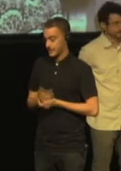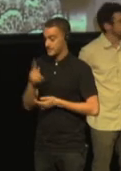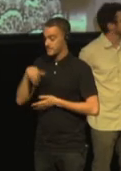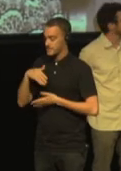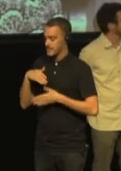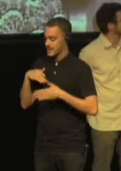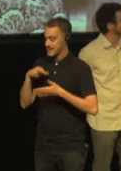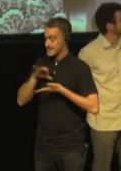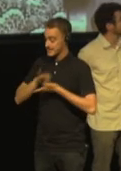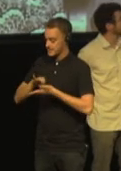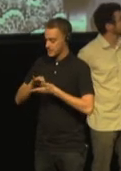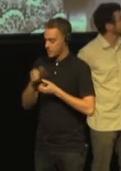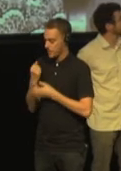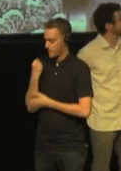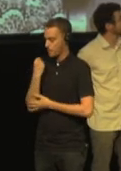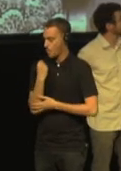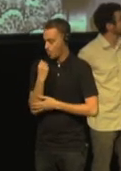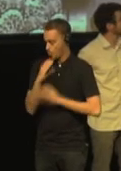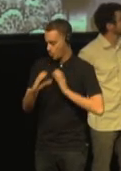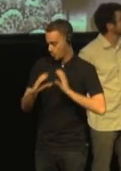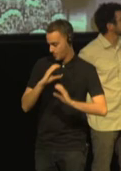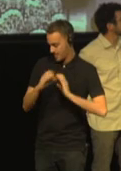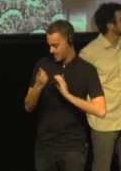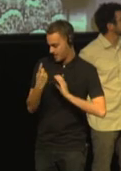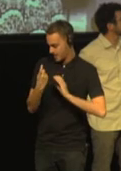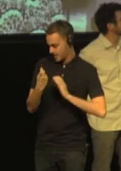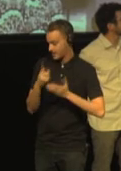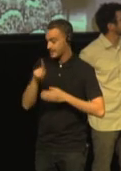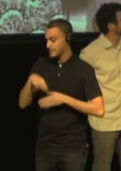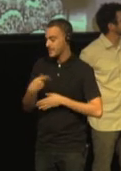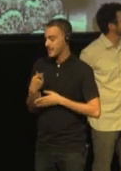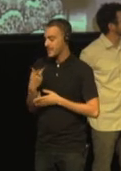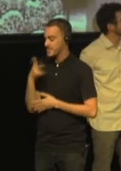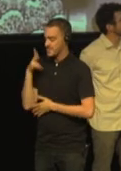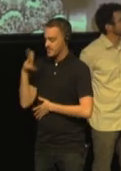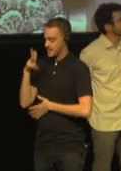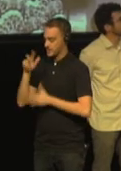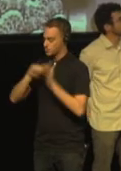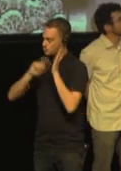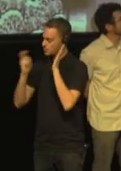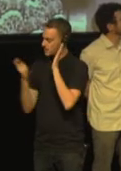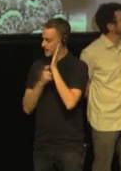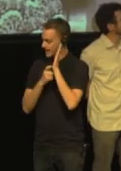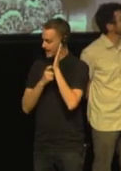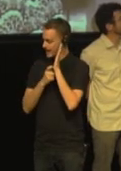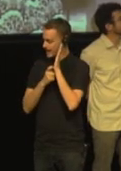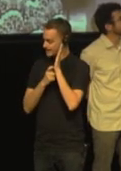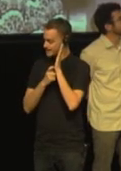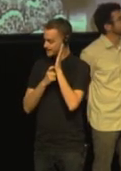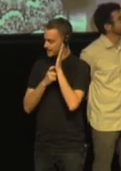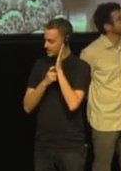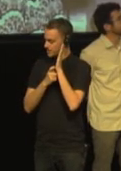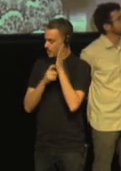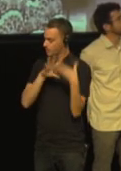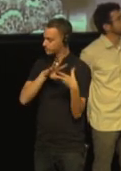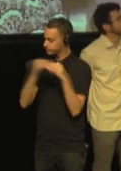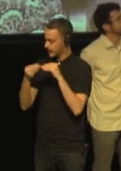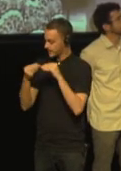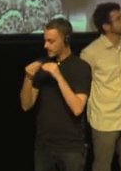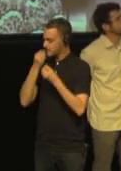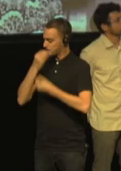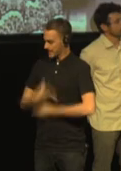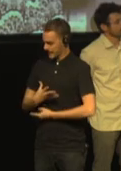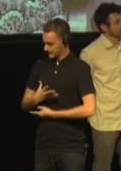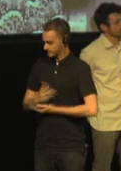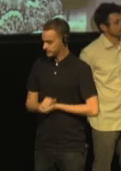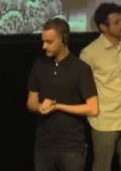necessary. And we need legal rights to be put into practice. No longer can we accept that these rights exist if we can't actually put